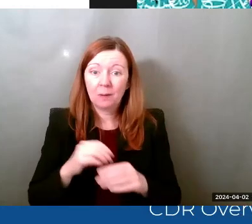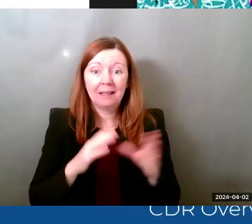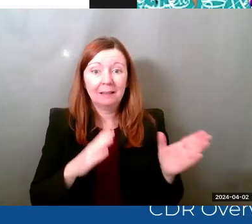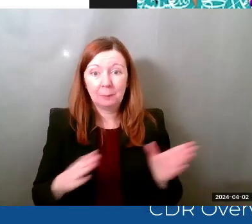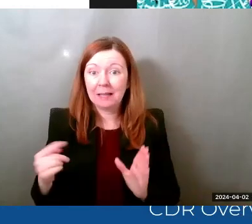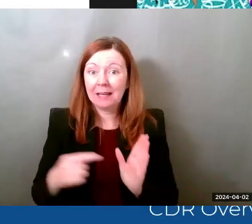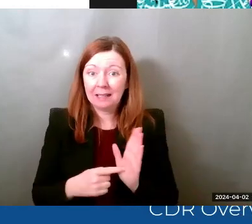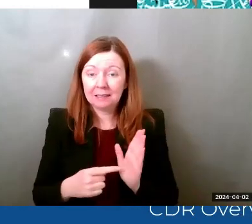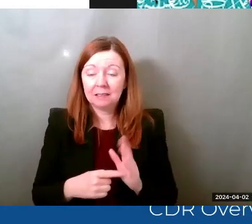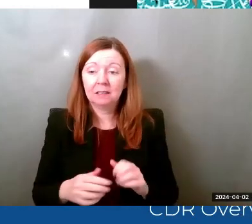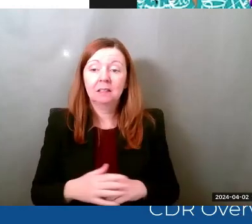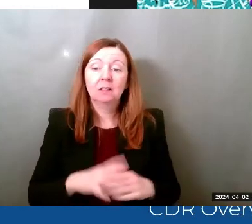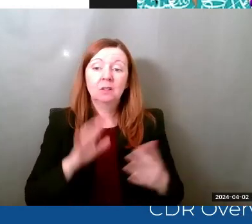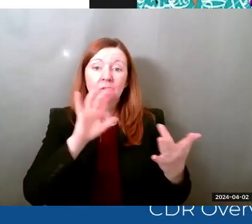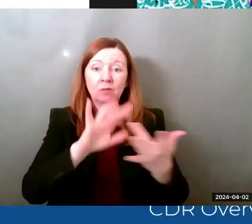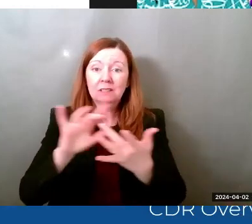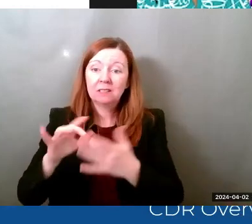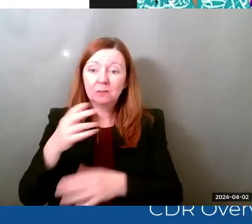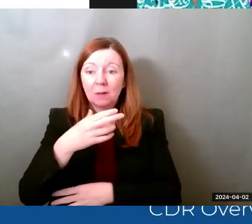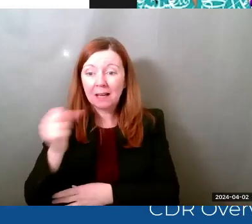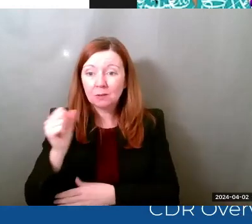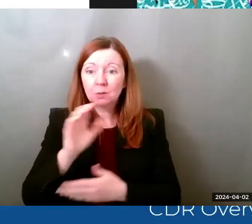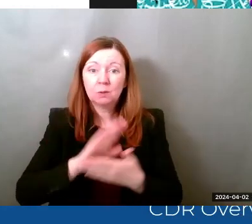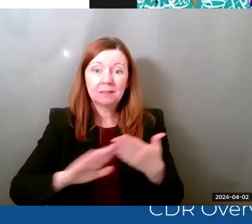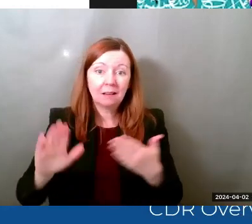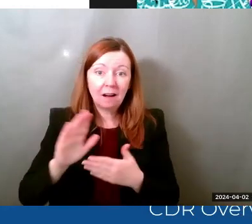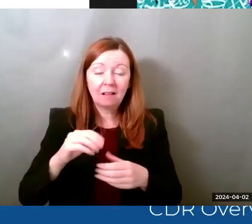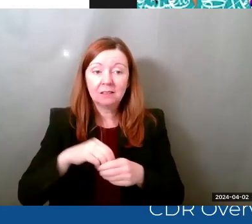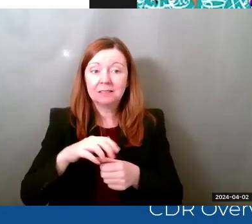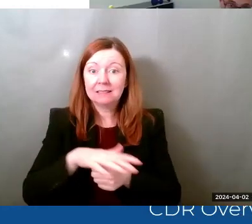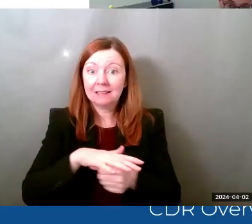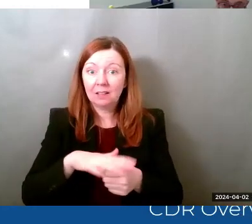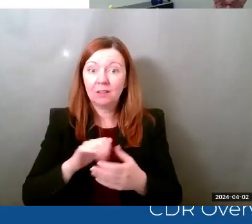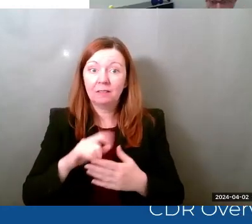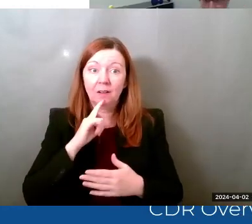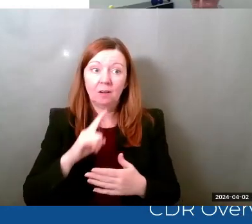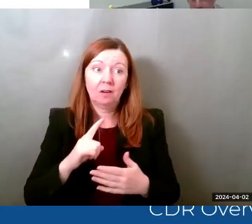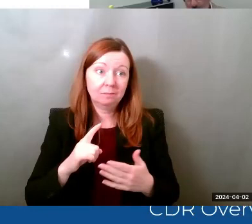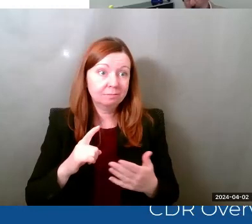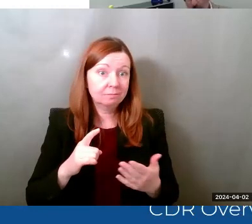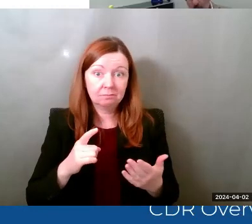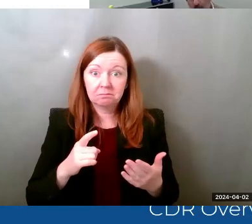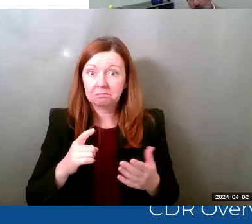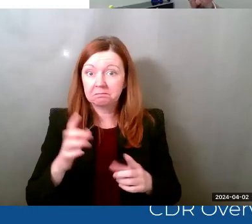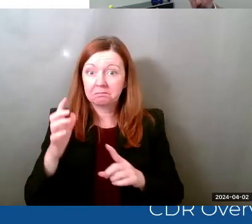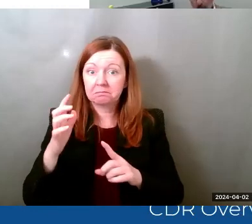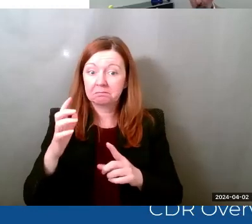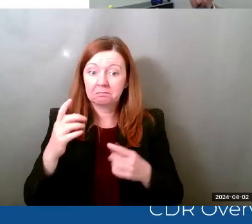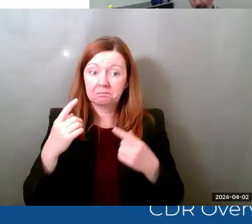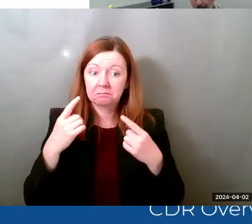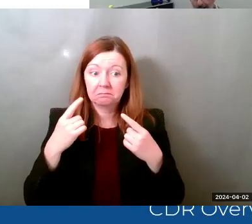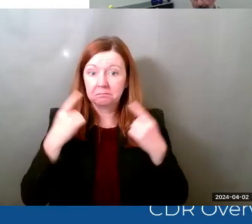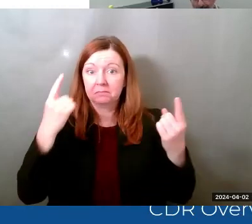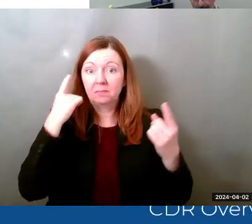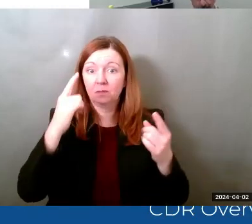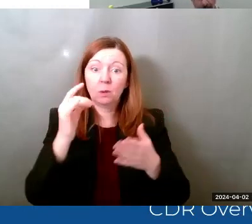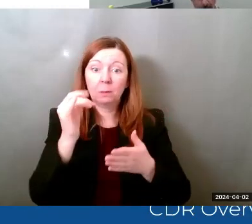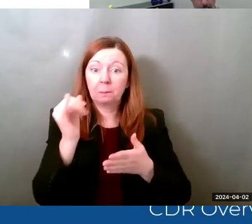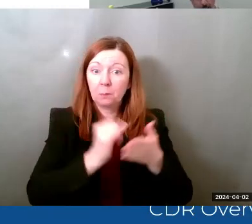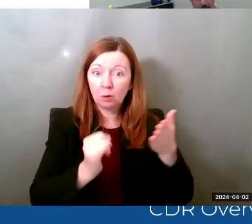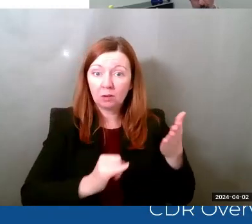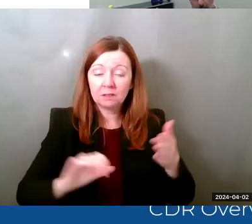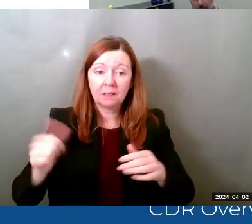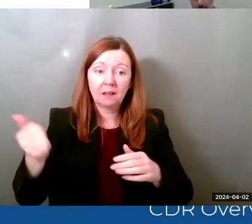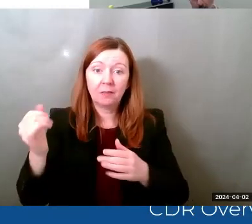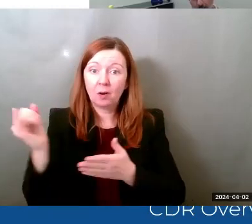plan. Reaching out to high schools and colleges in the area, which are well renowned for murals and other arts program, and